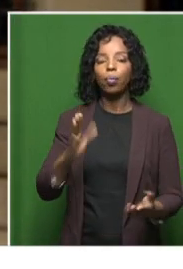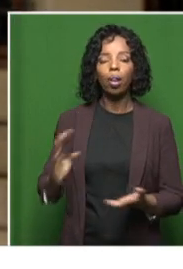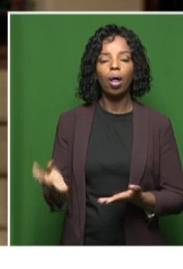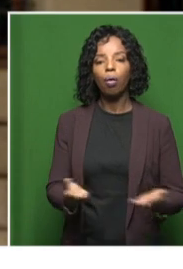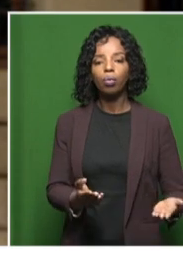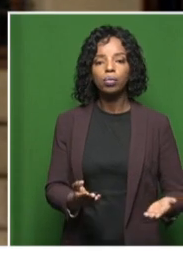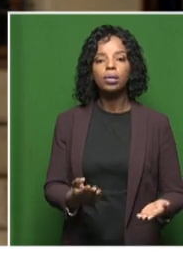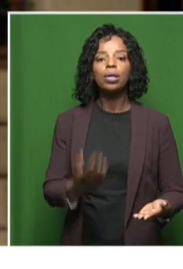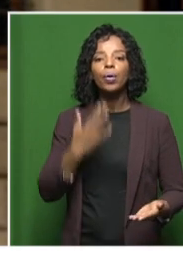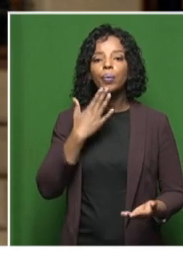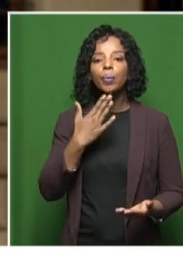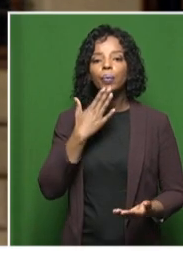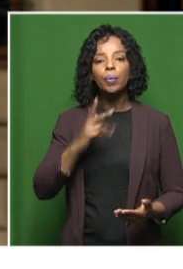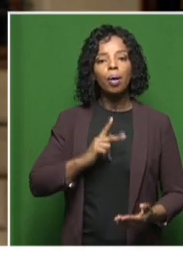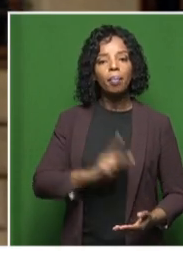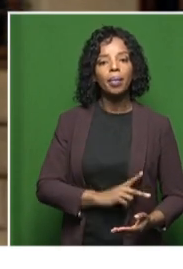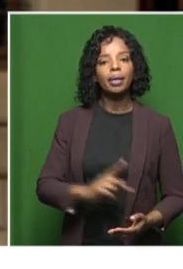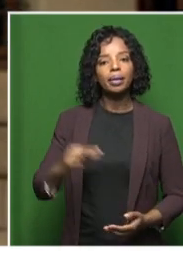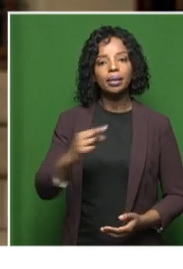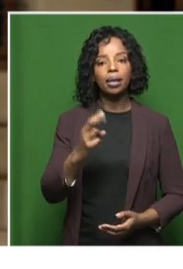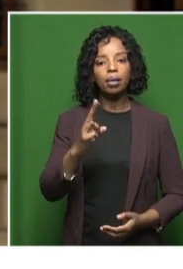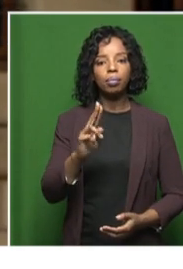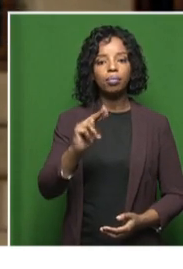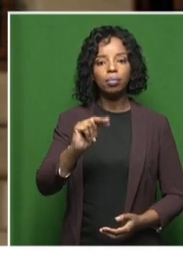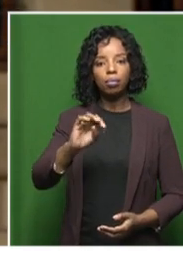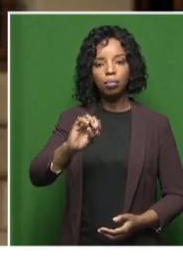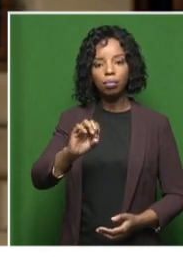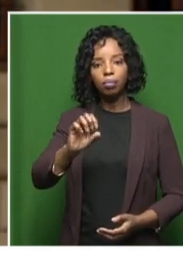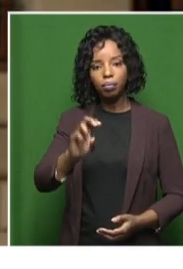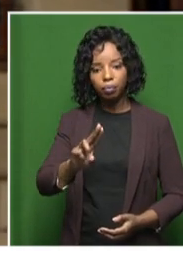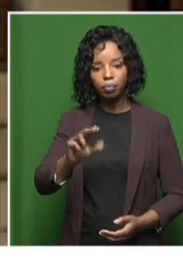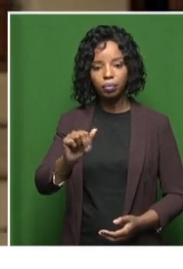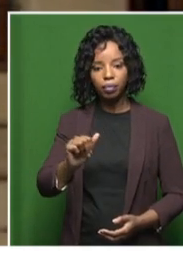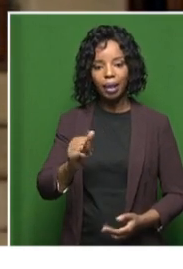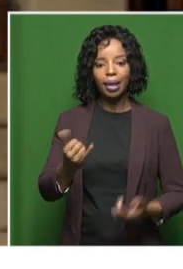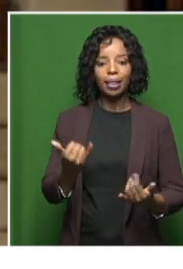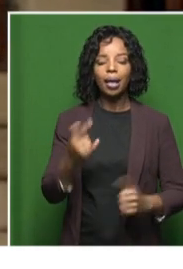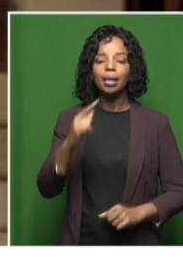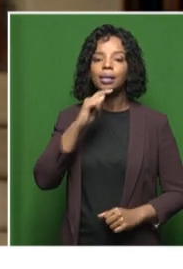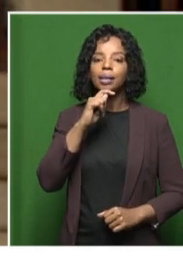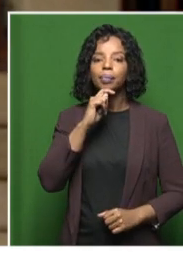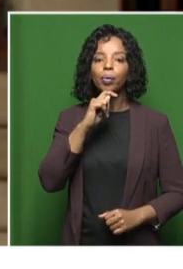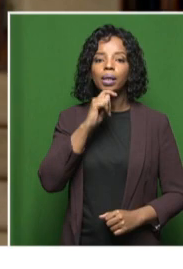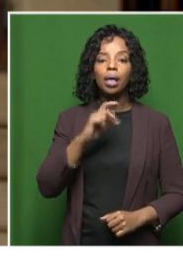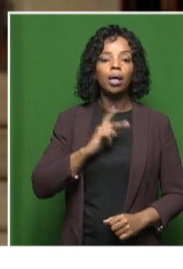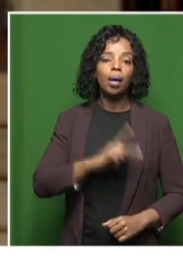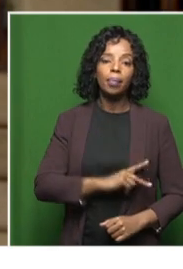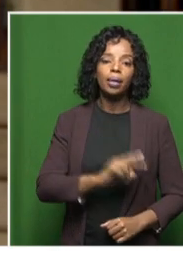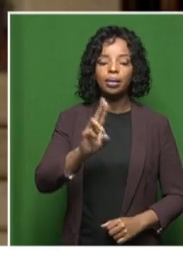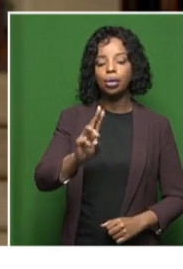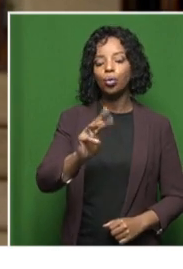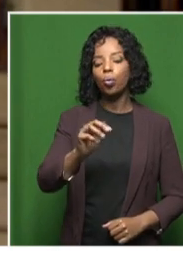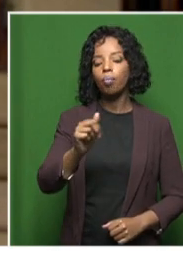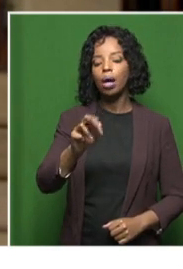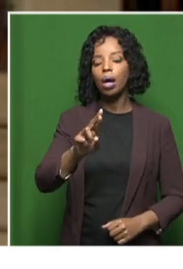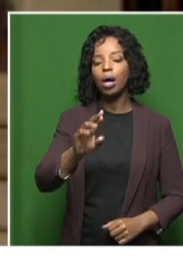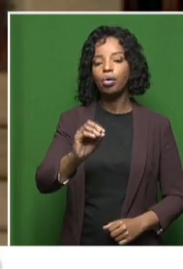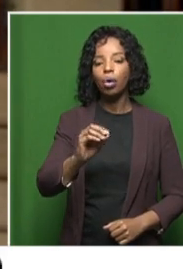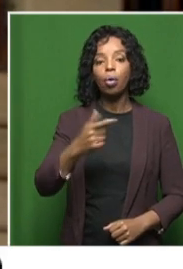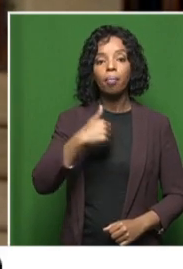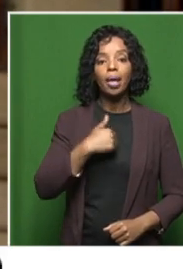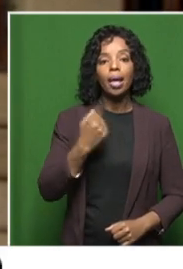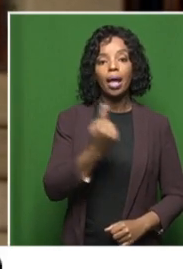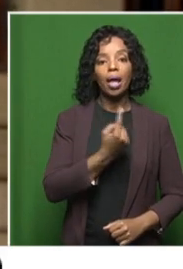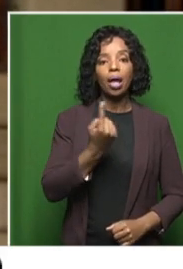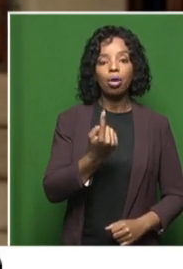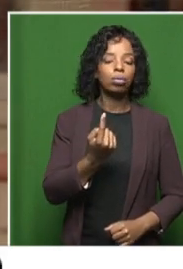of Guinea-Bissau, this morning, where they will be strengthening bilateral relations between the two countries. But of course, I am not alone. I am with one